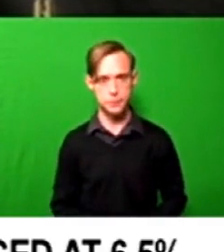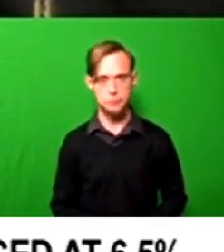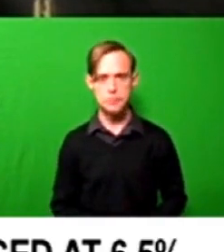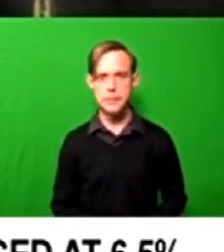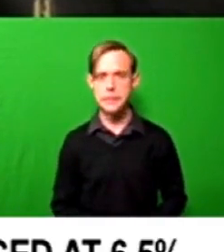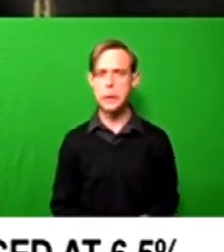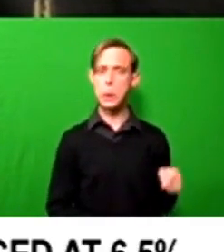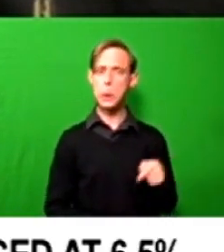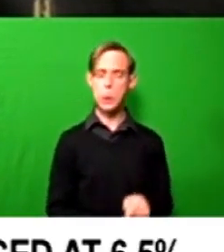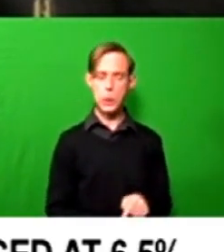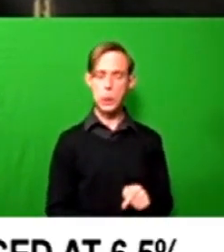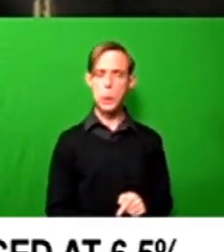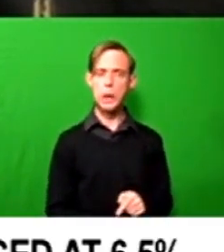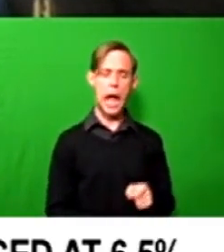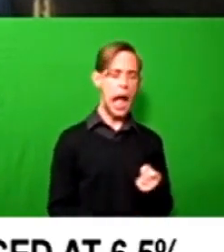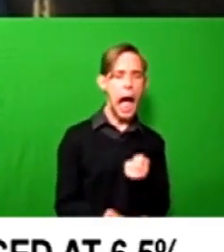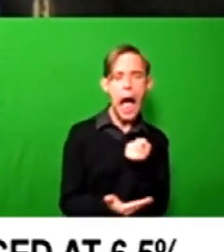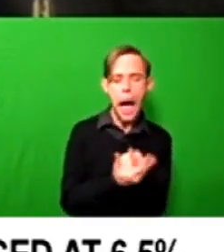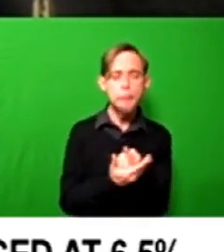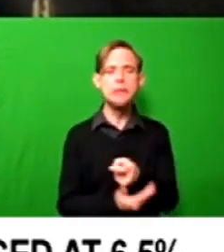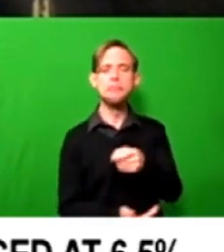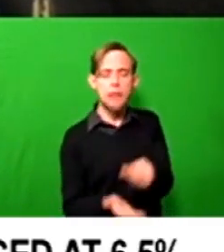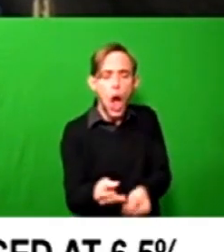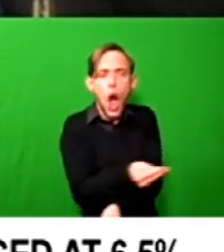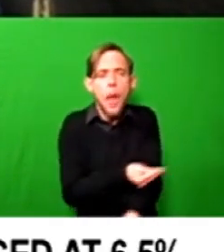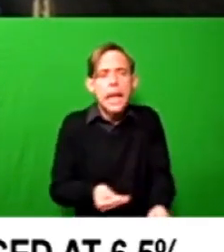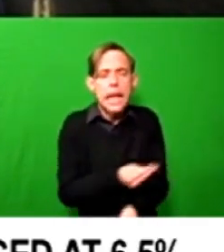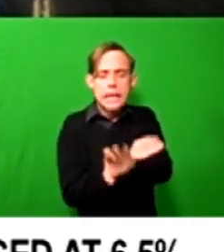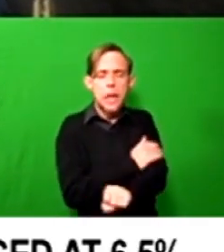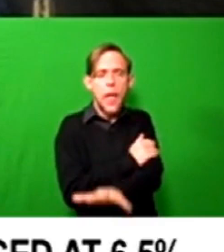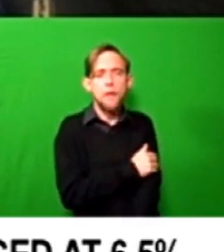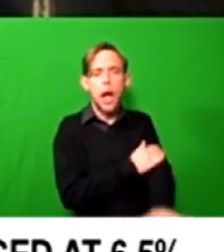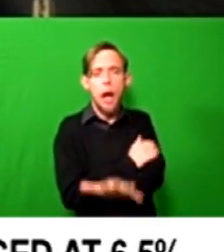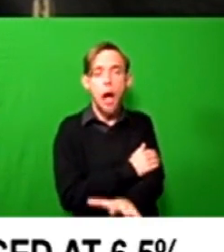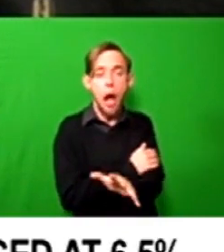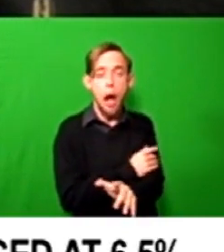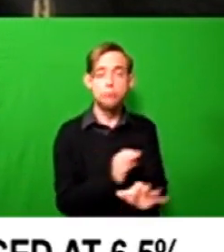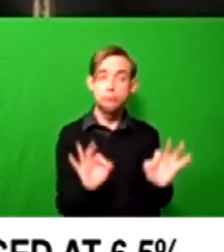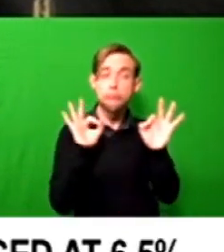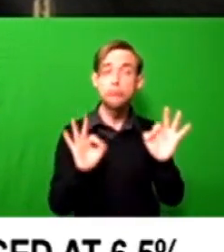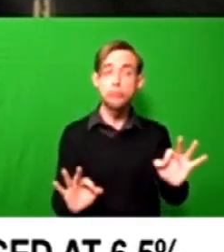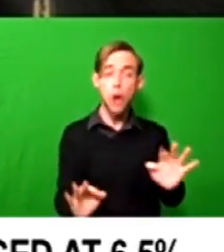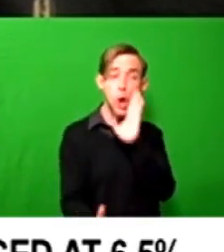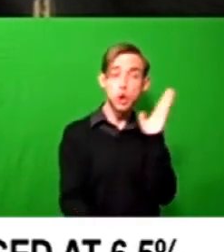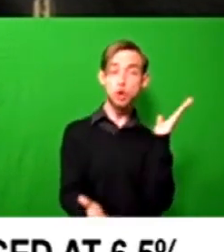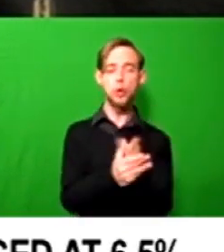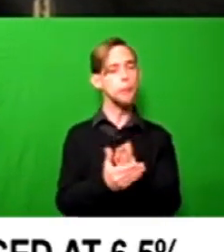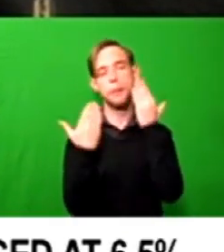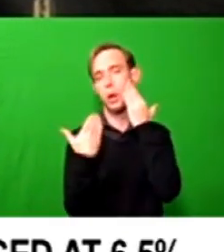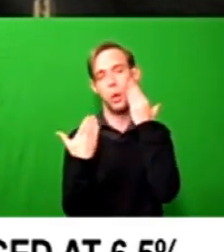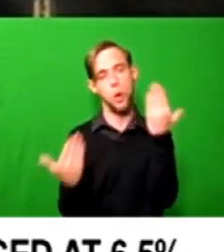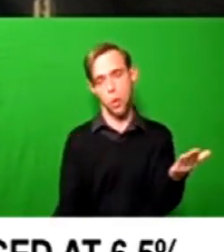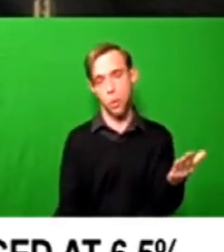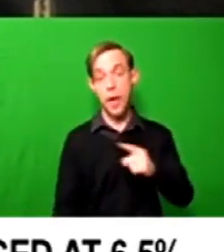In this persistently uncertain environment, future policy decisions will continue to be highly